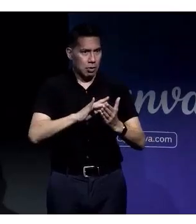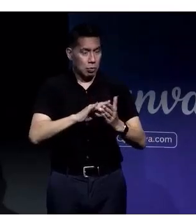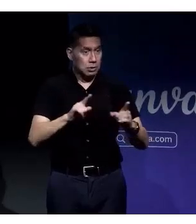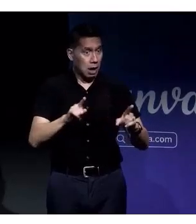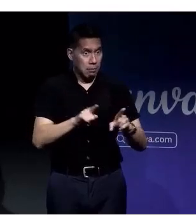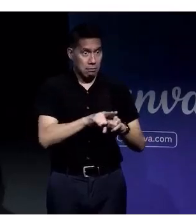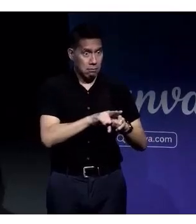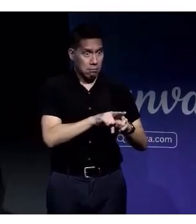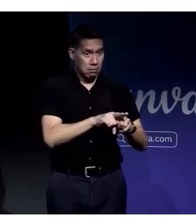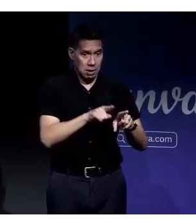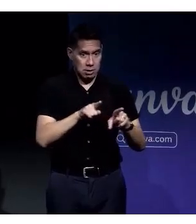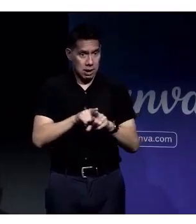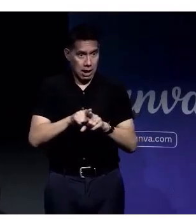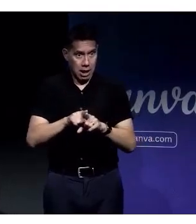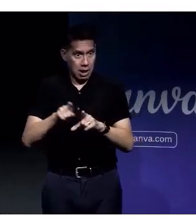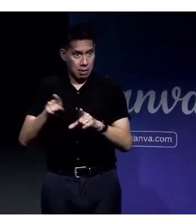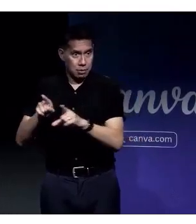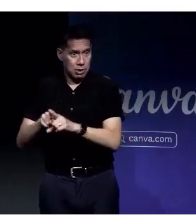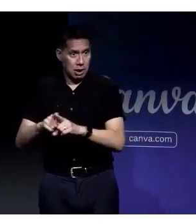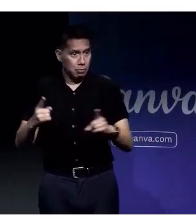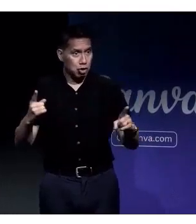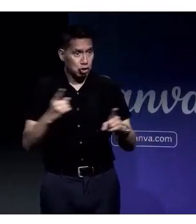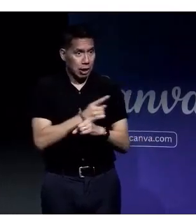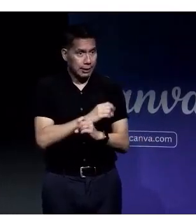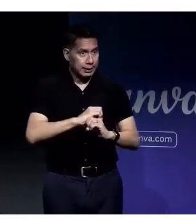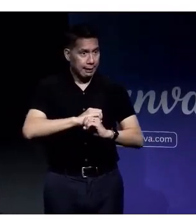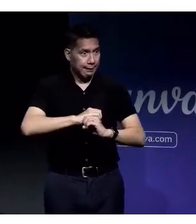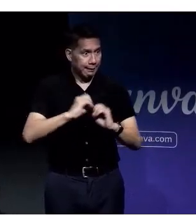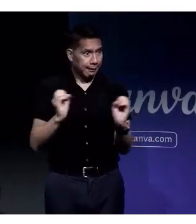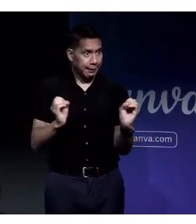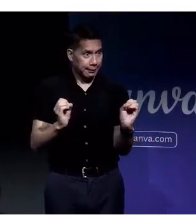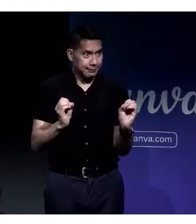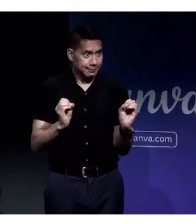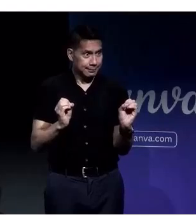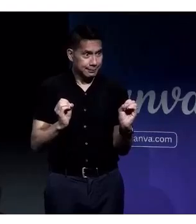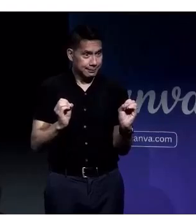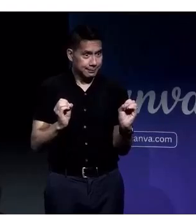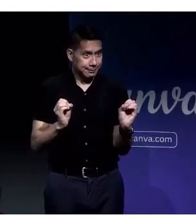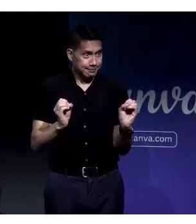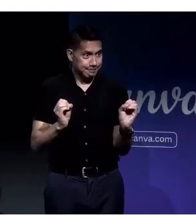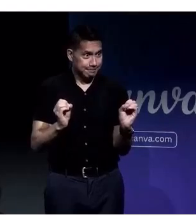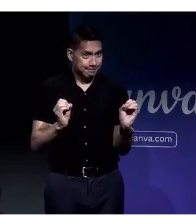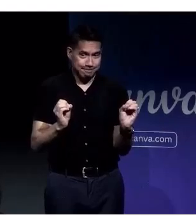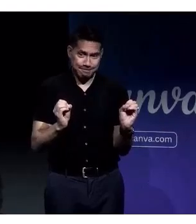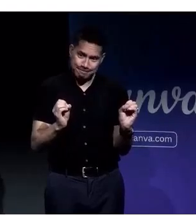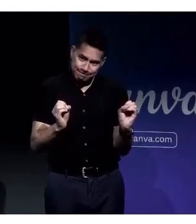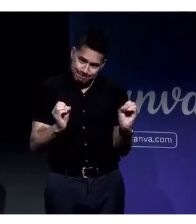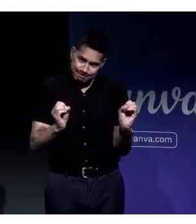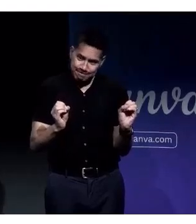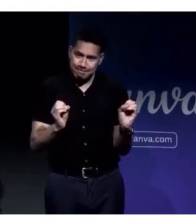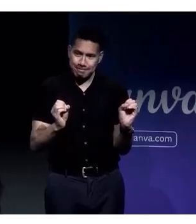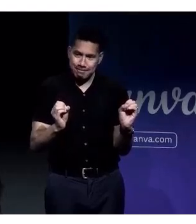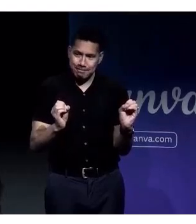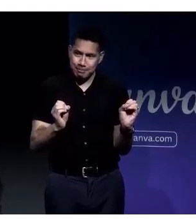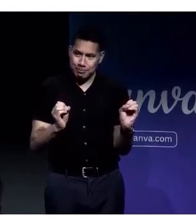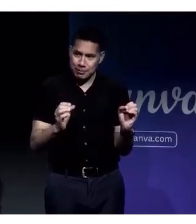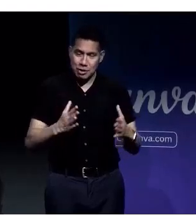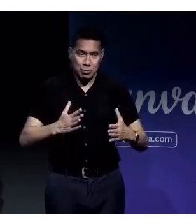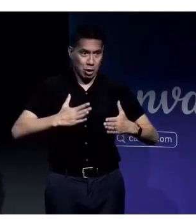very obviously not changing. And that was my stuff